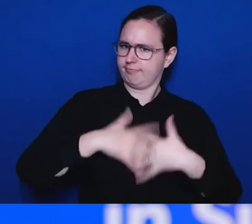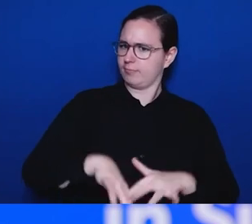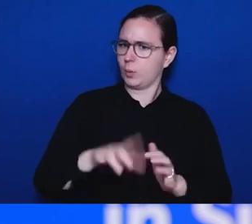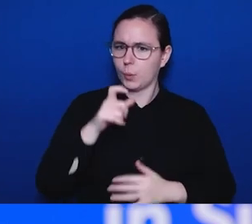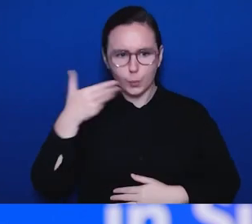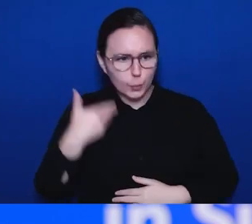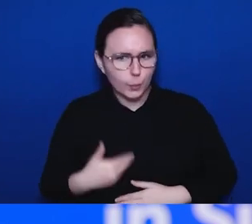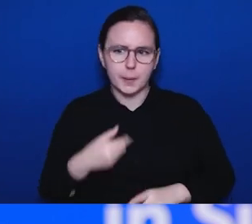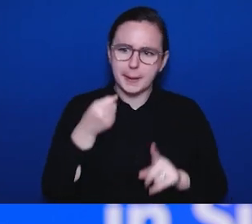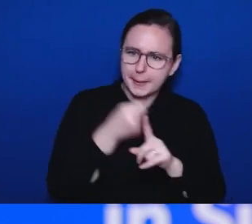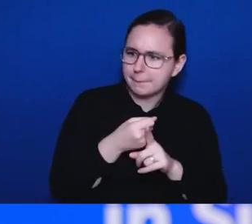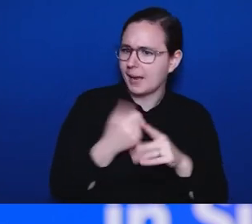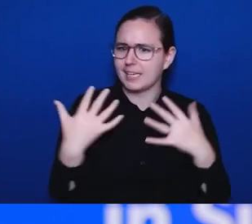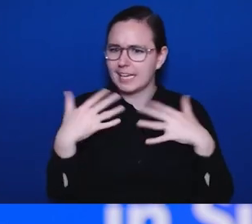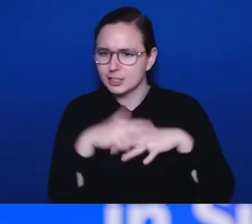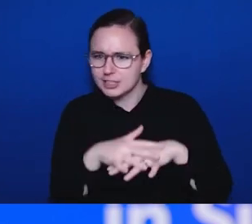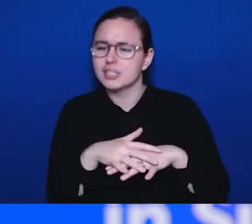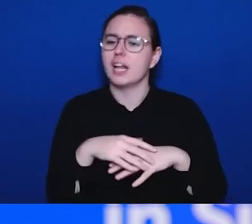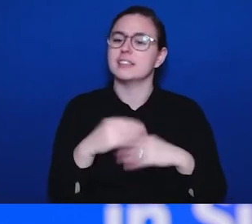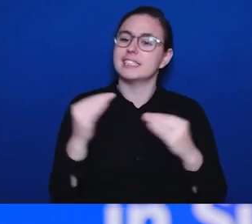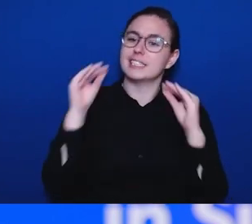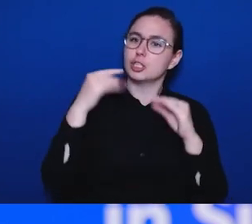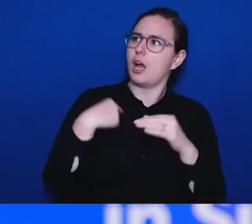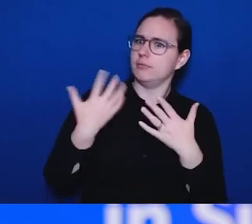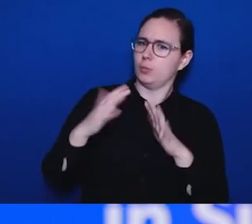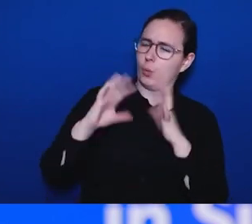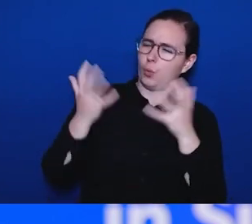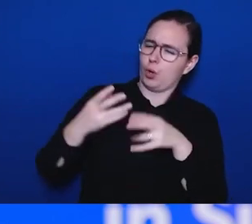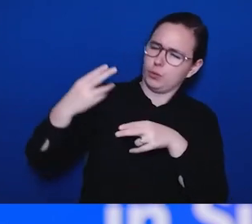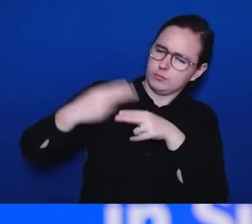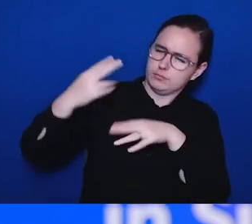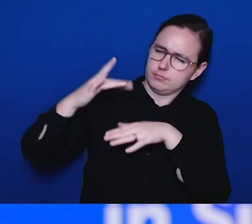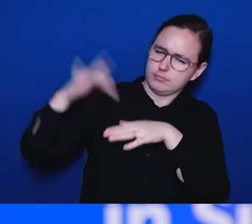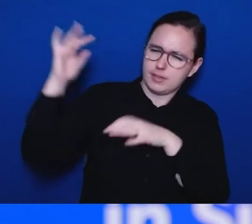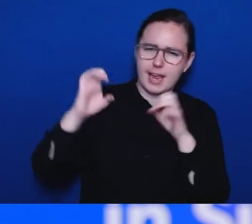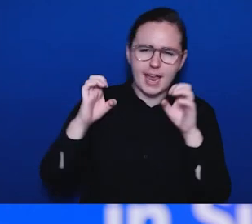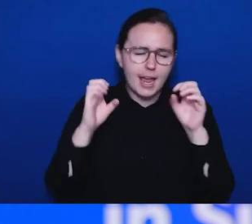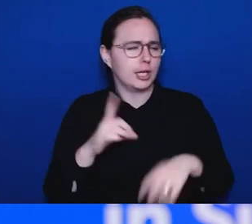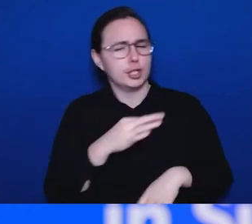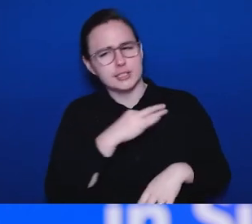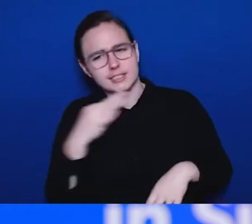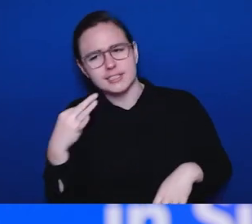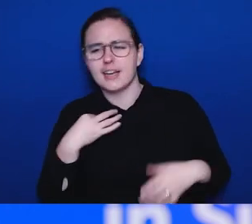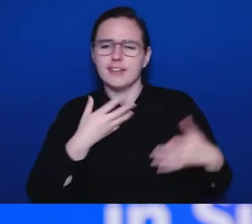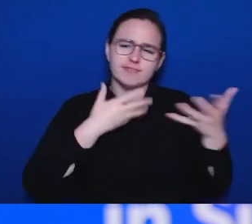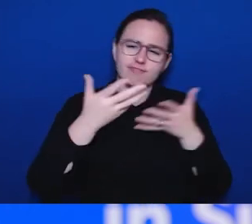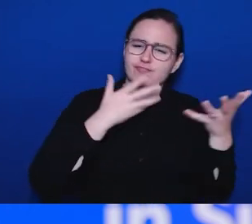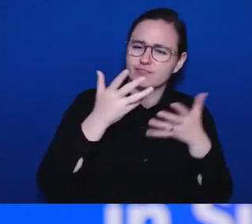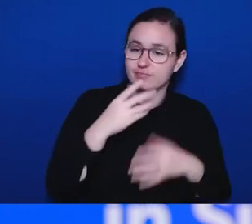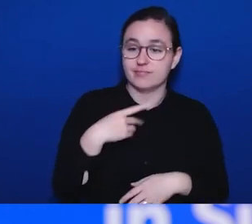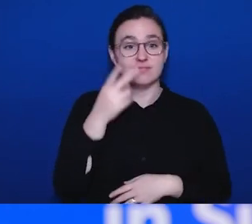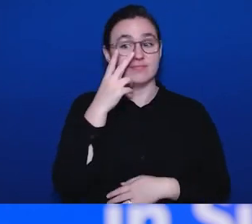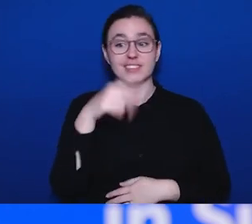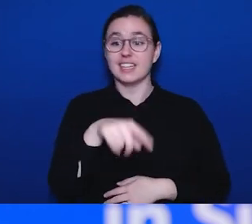me and taught me to be conscious of my positionality while providing me with a world-class education, faculty, and